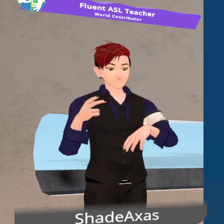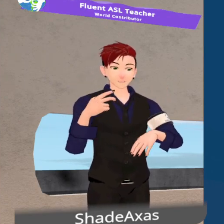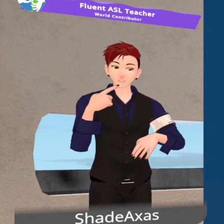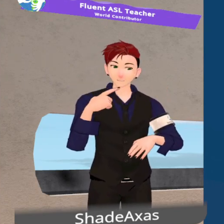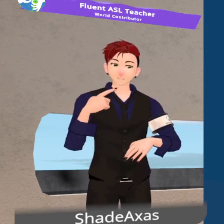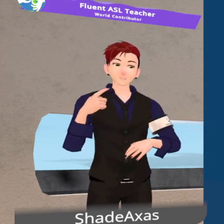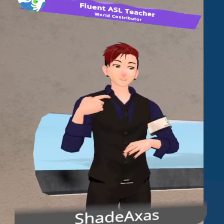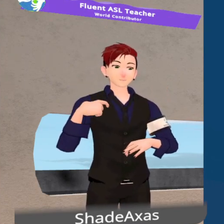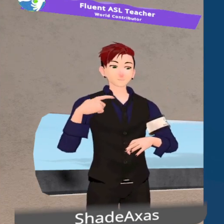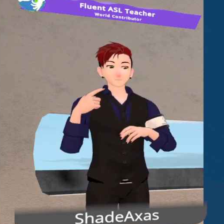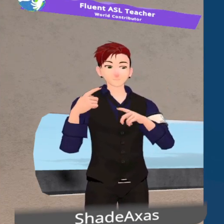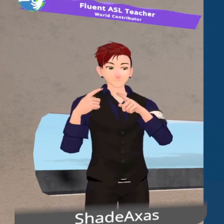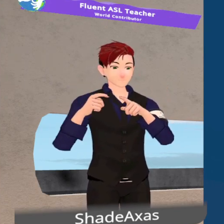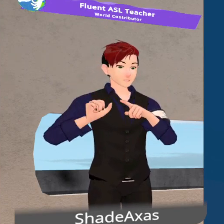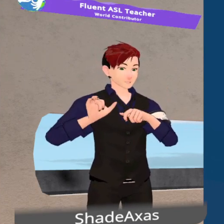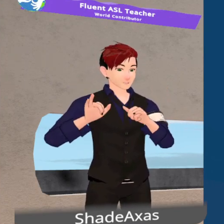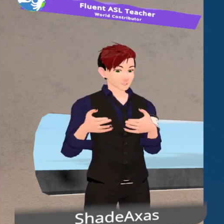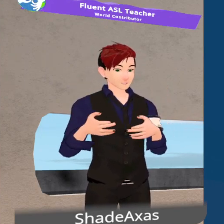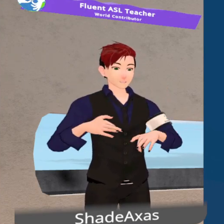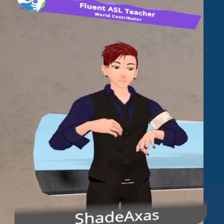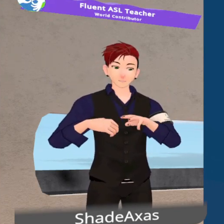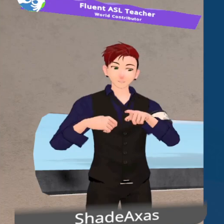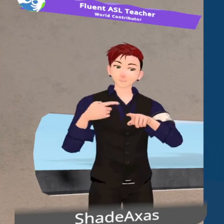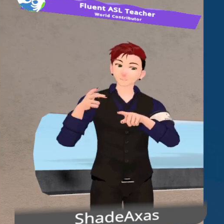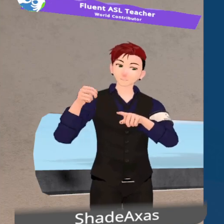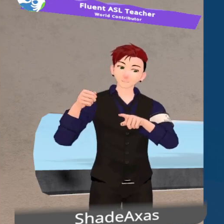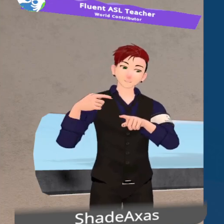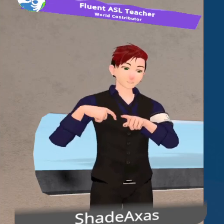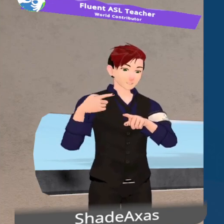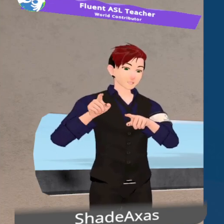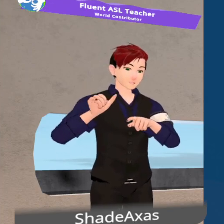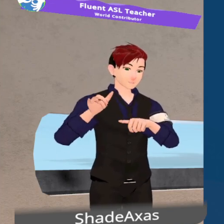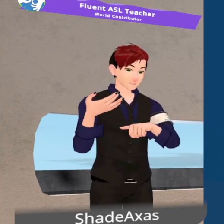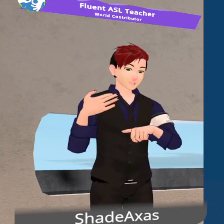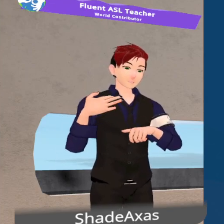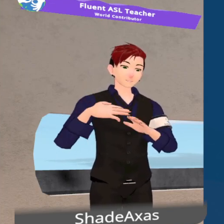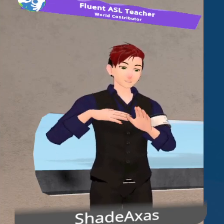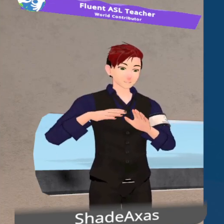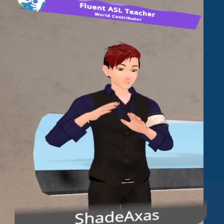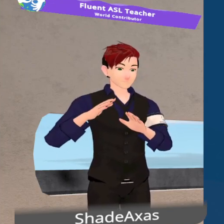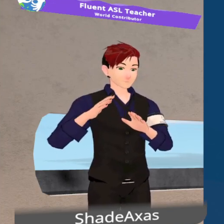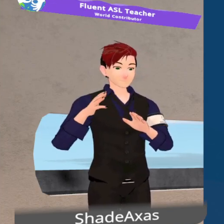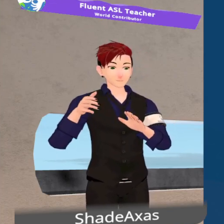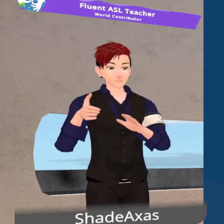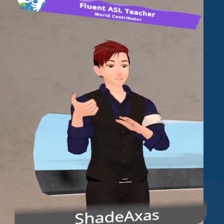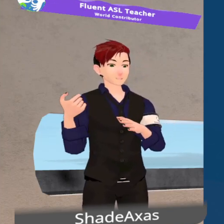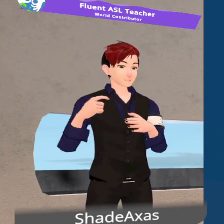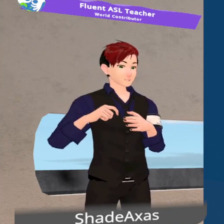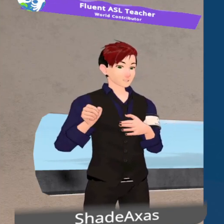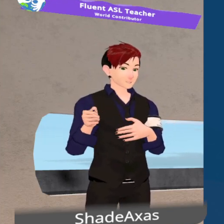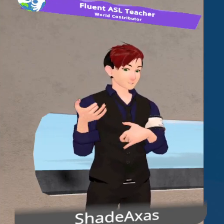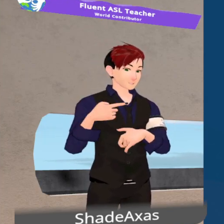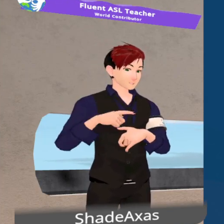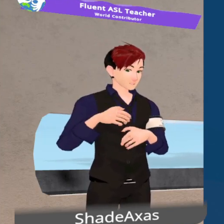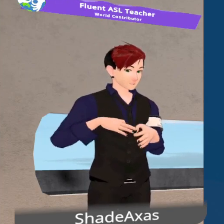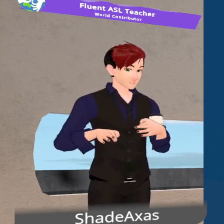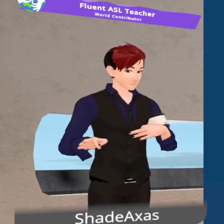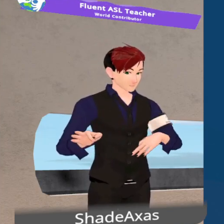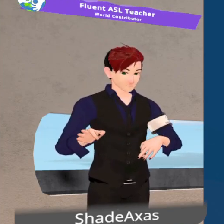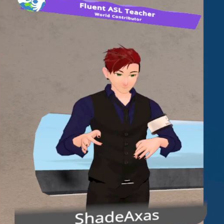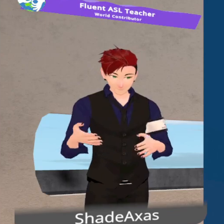you can see and say, oh, I need that lesson. Or you can say, no, I've been to that lesson. I have something else I need to